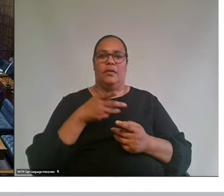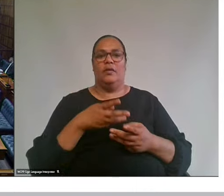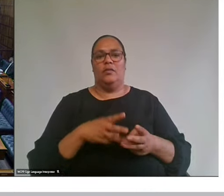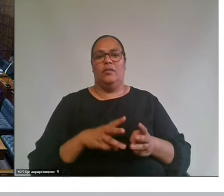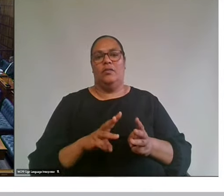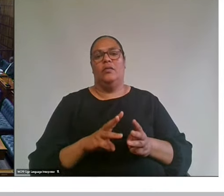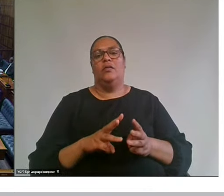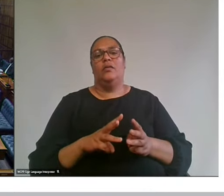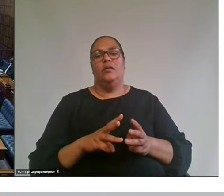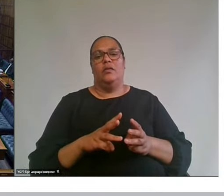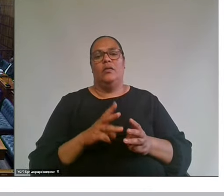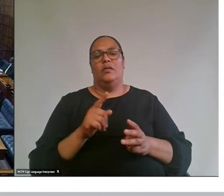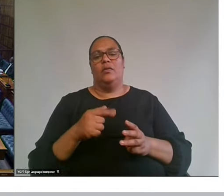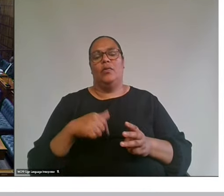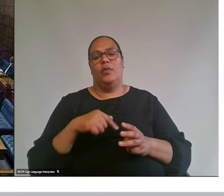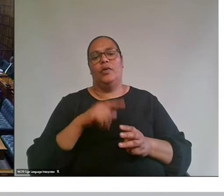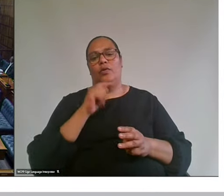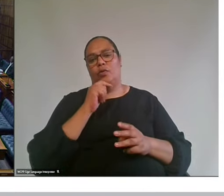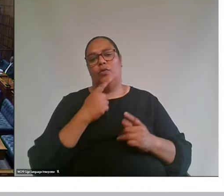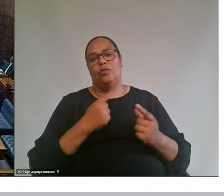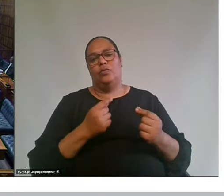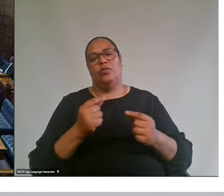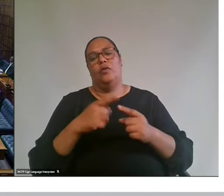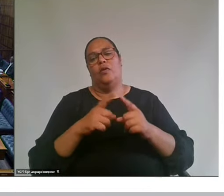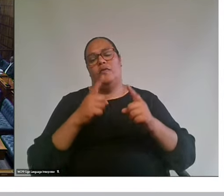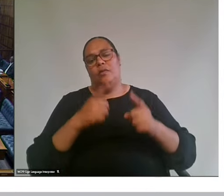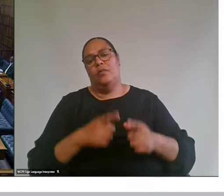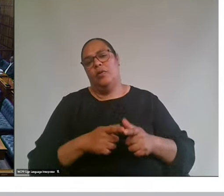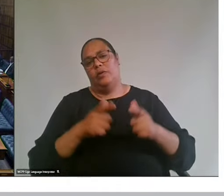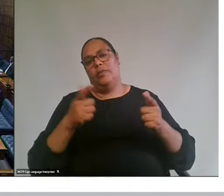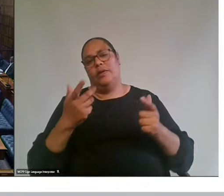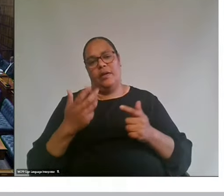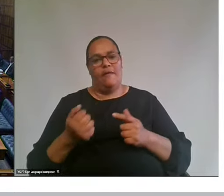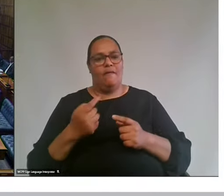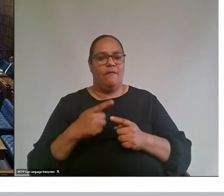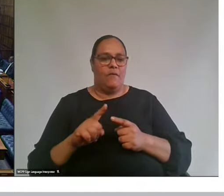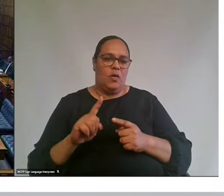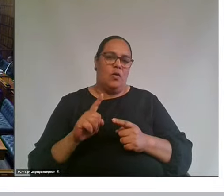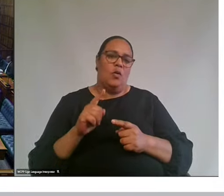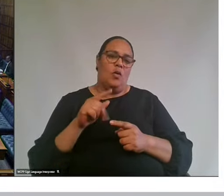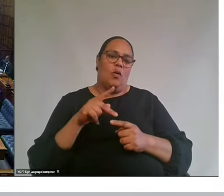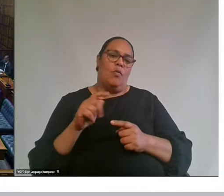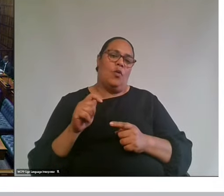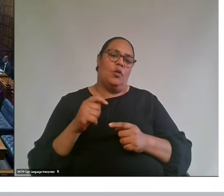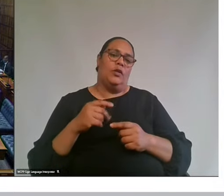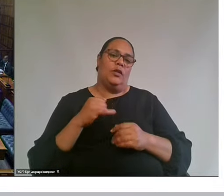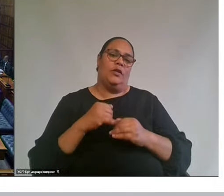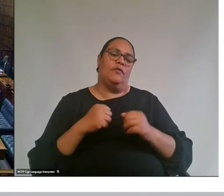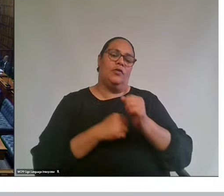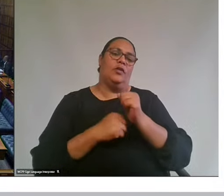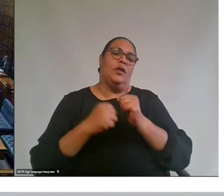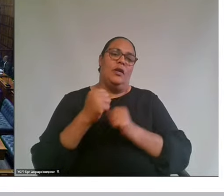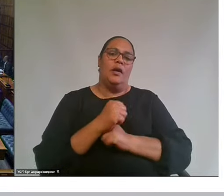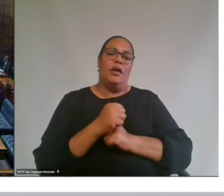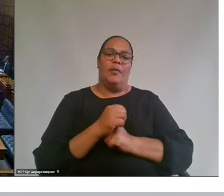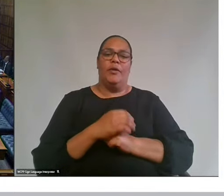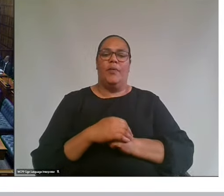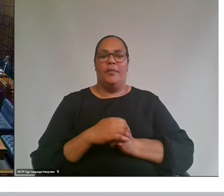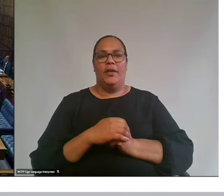are the essentially the aggregator of the of the demand uh for Port infrastructure